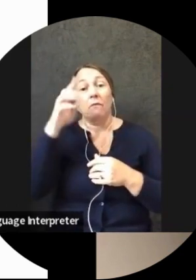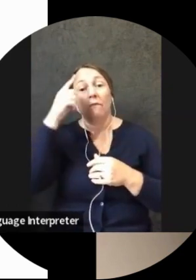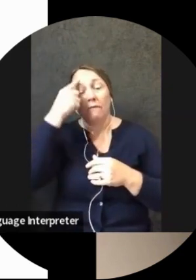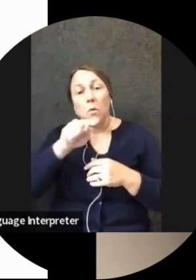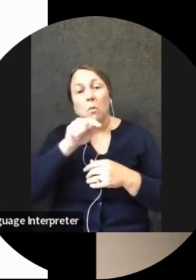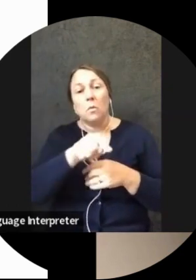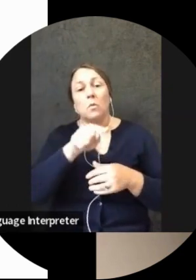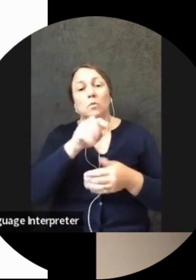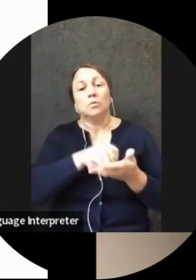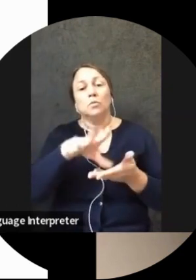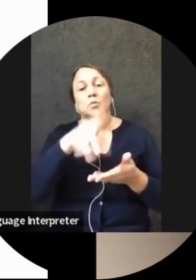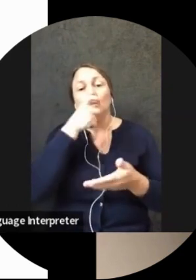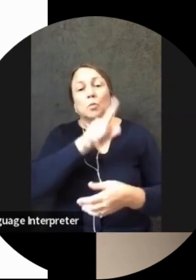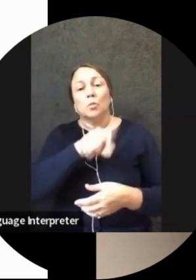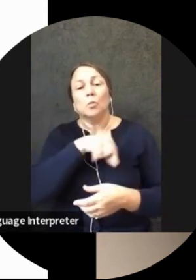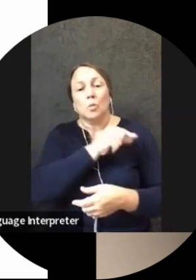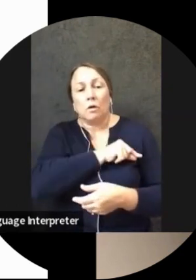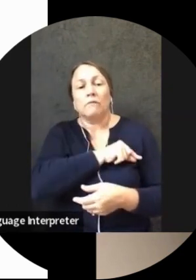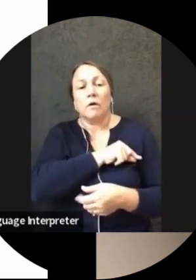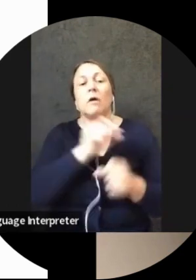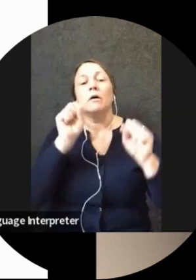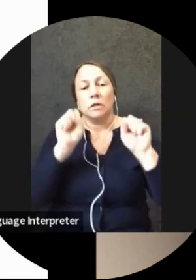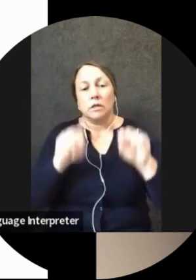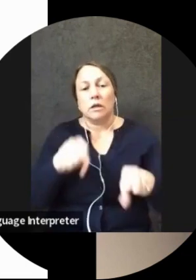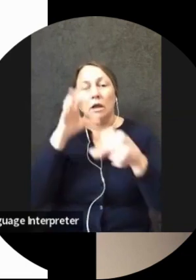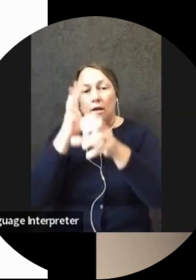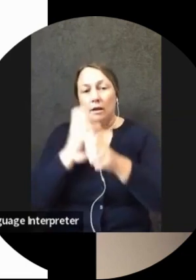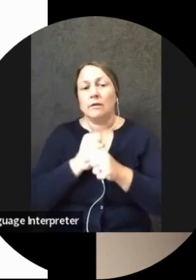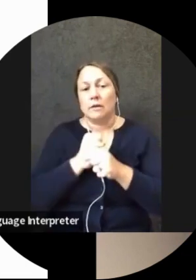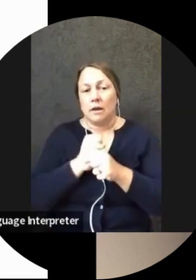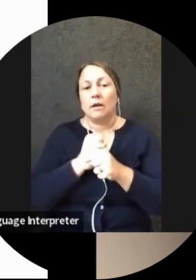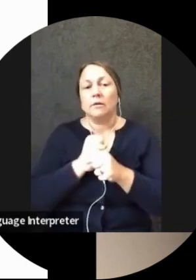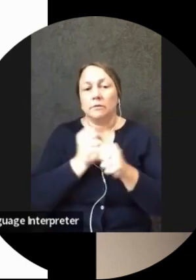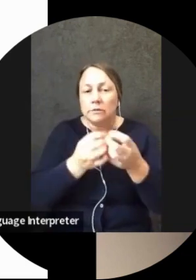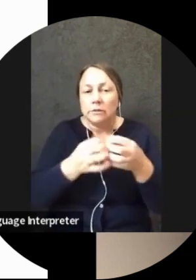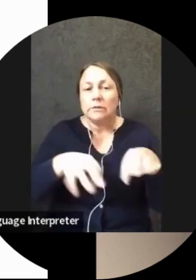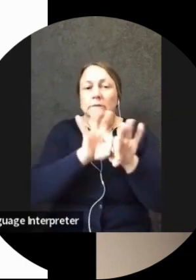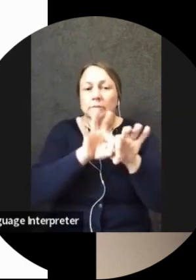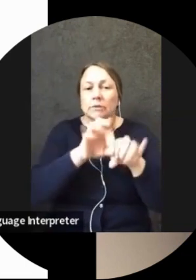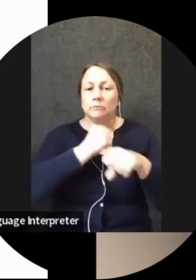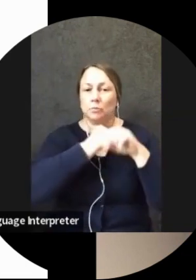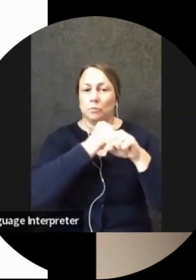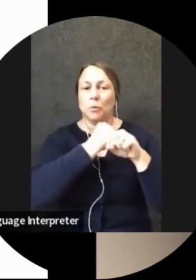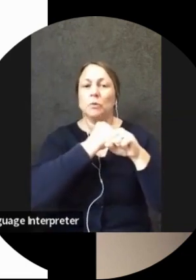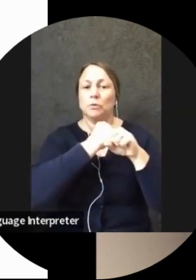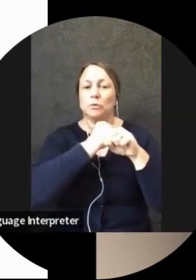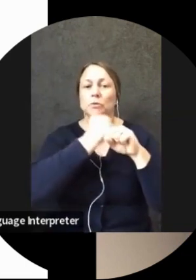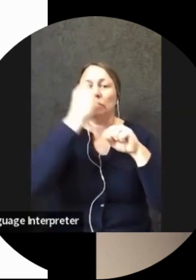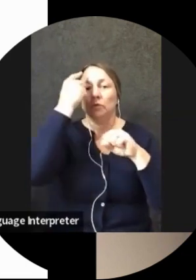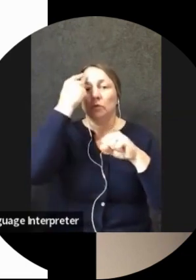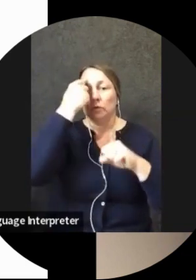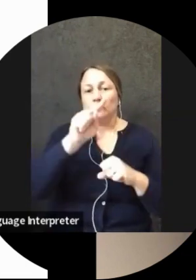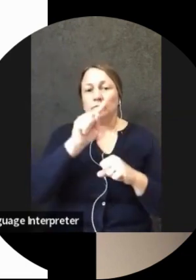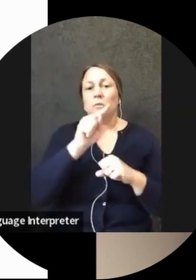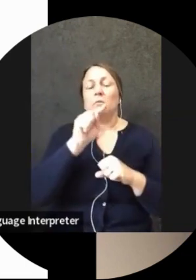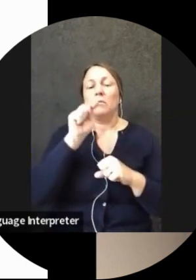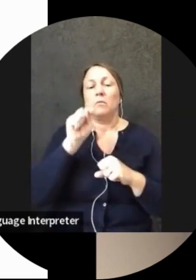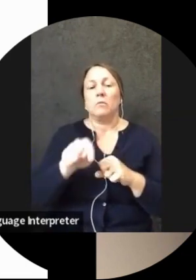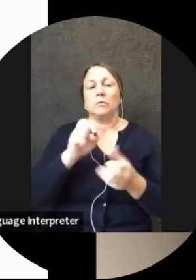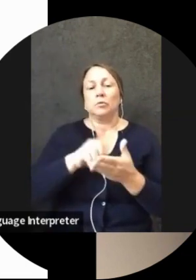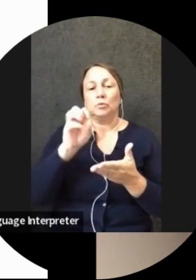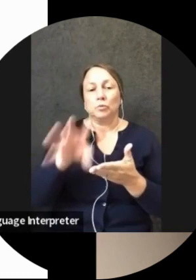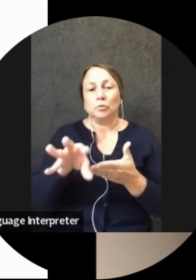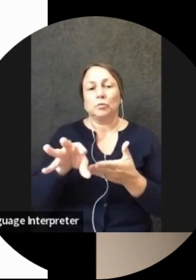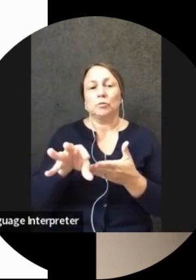students. And these are very significant protections for these students, and that they